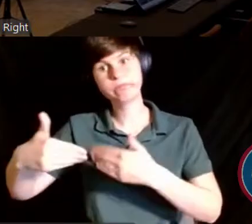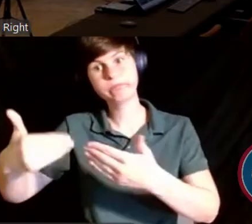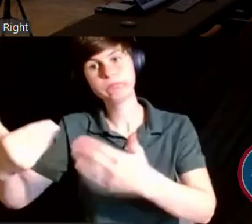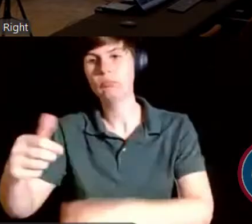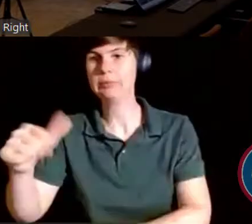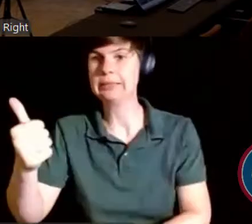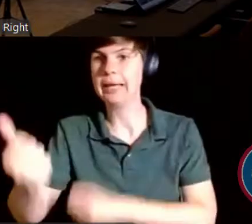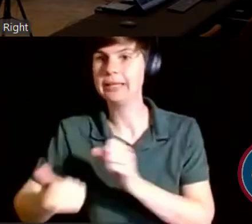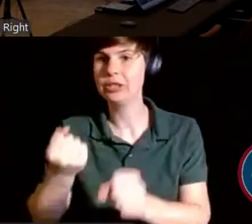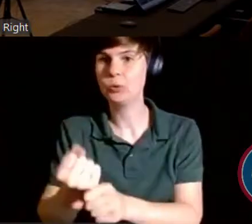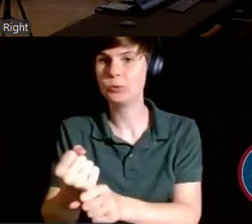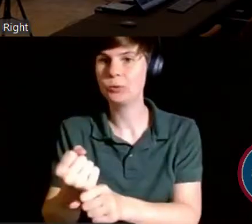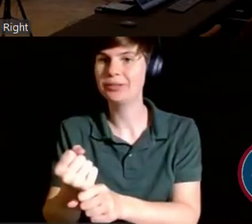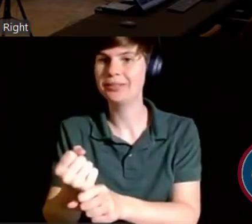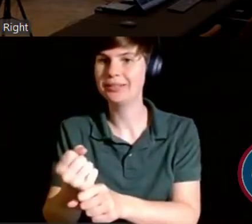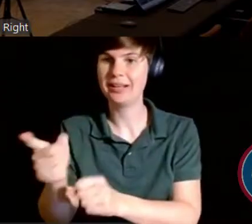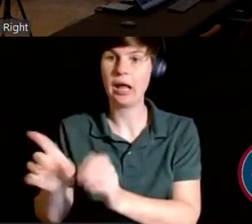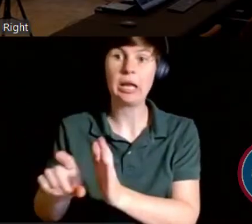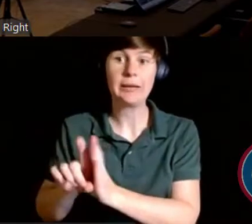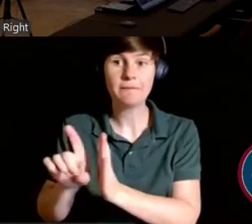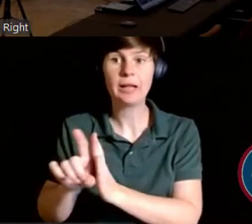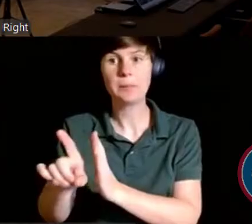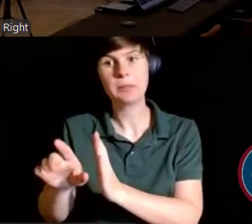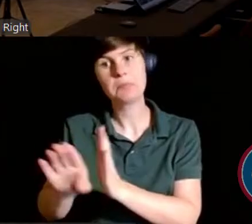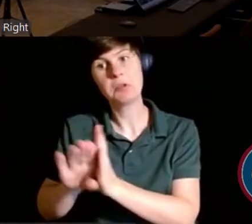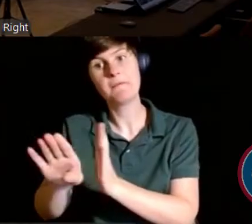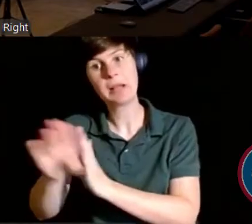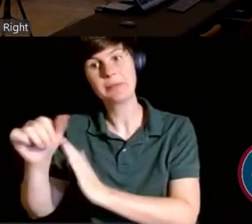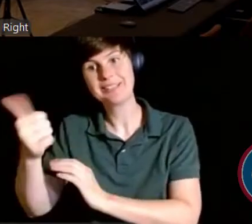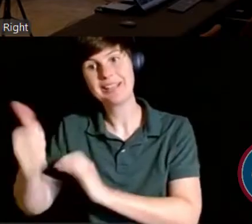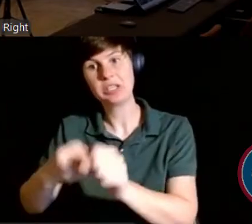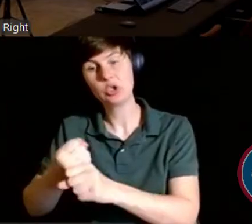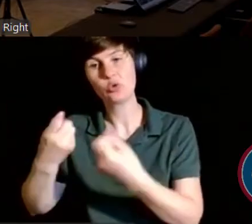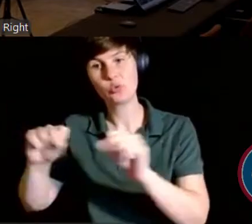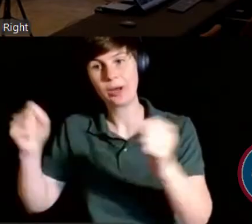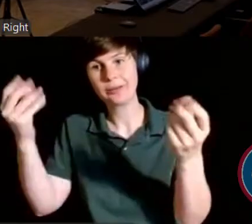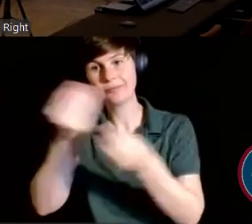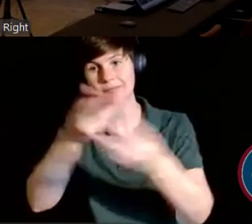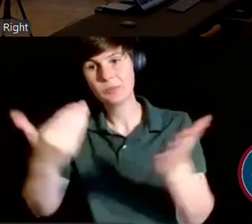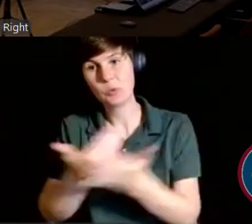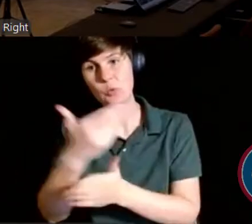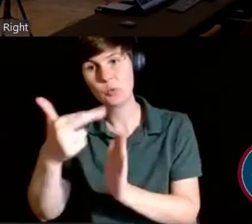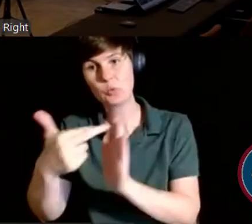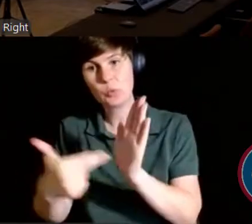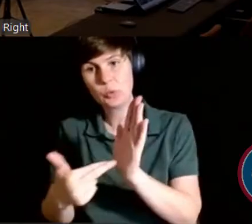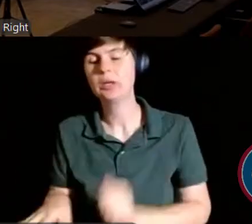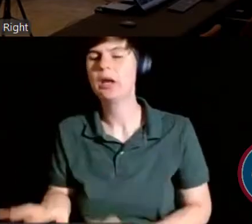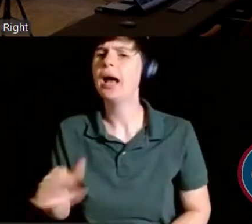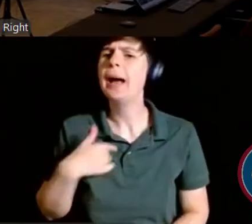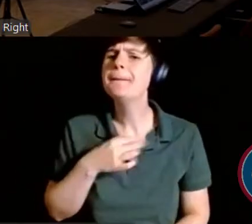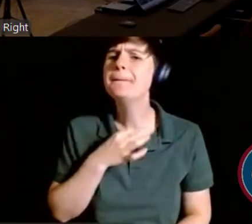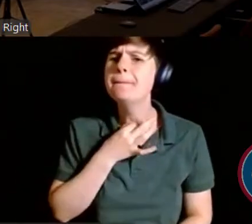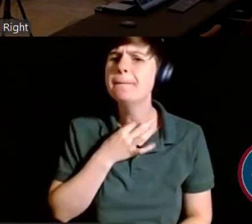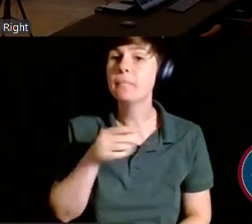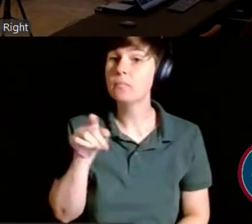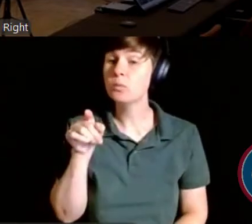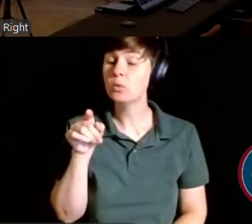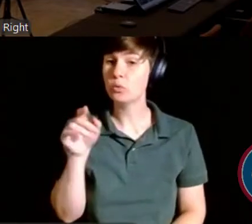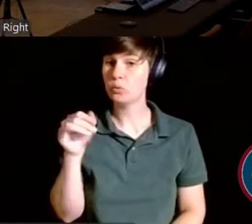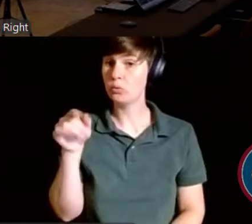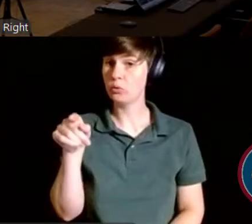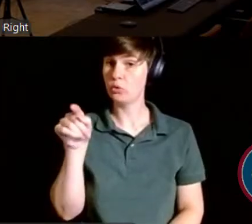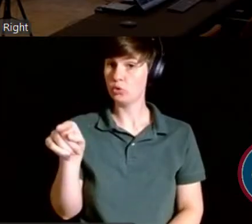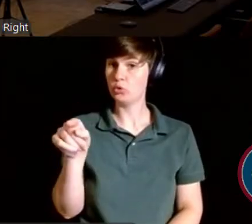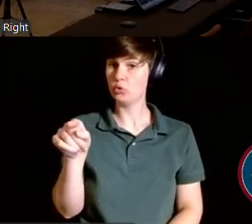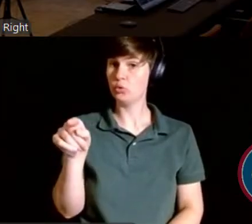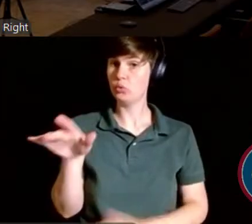Like there were developments over the 10 years that they were trying to get those new rules out. I am curious if you've talked to the Access Board. I know the U.S. Access